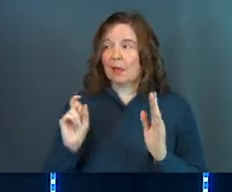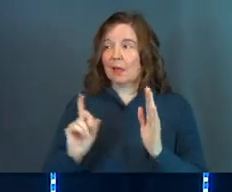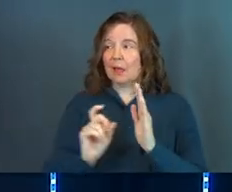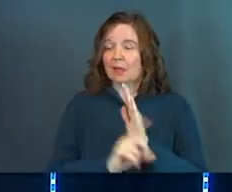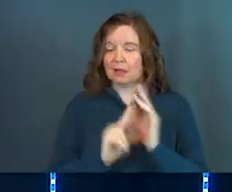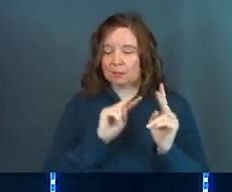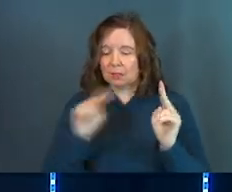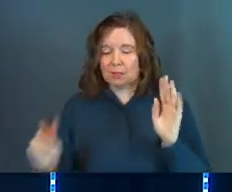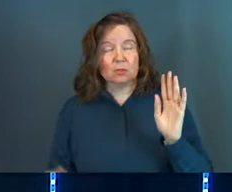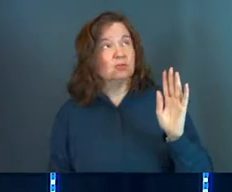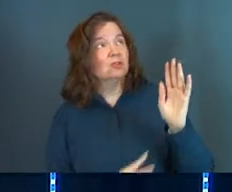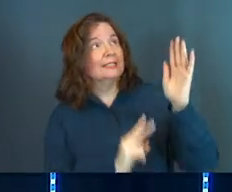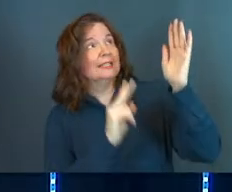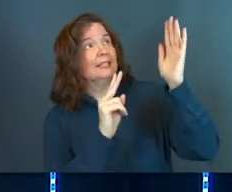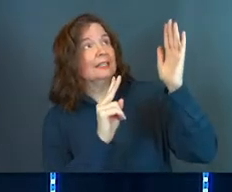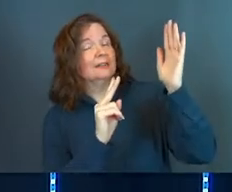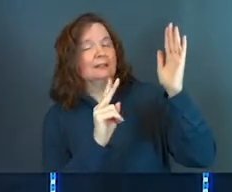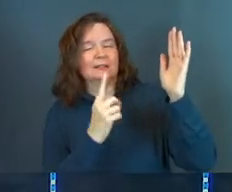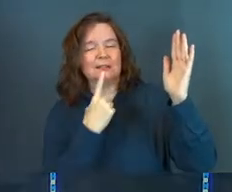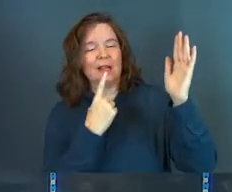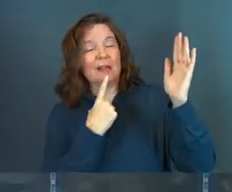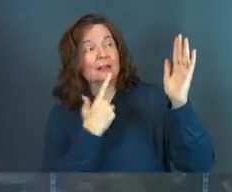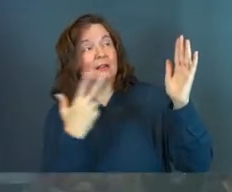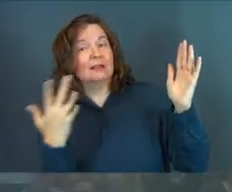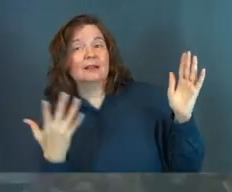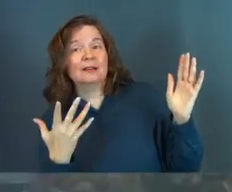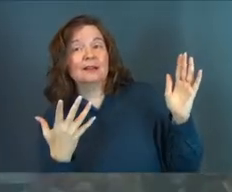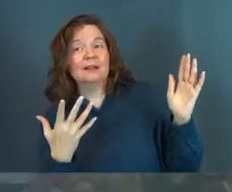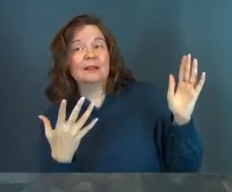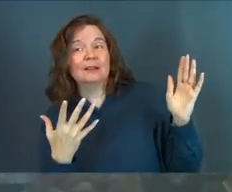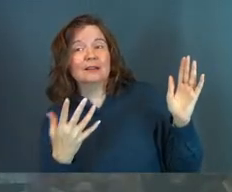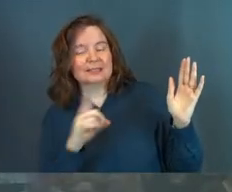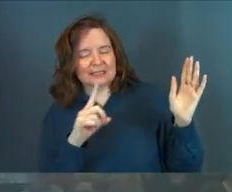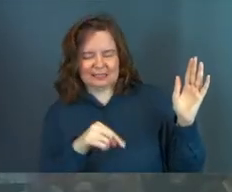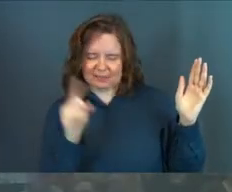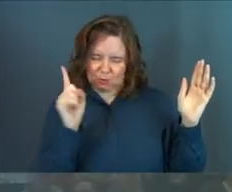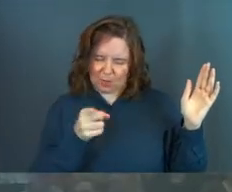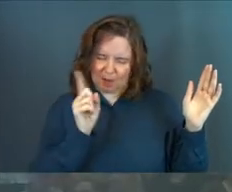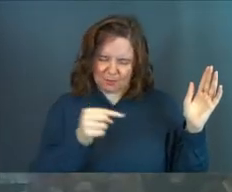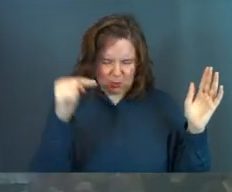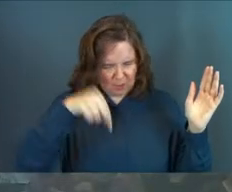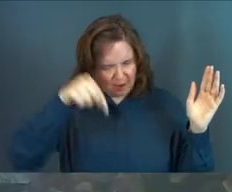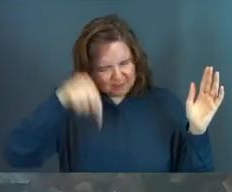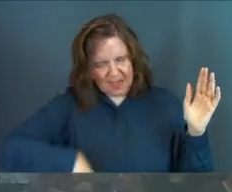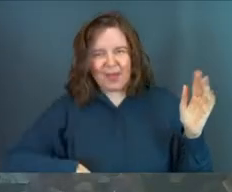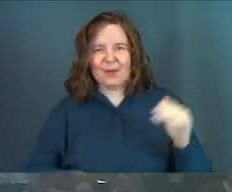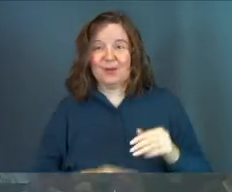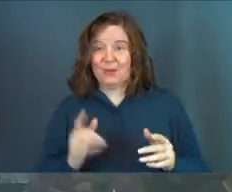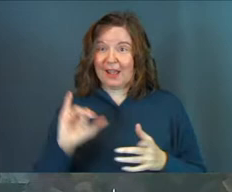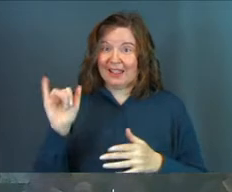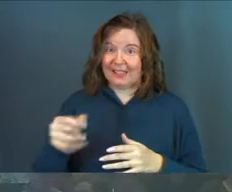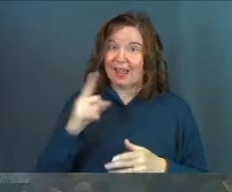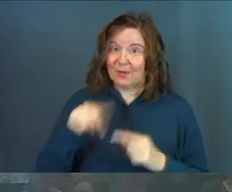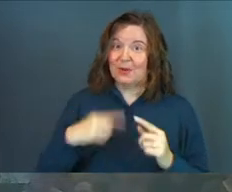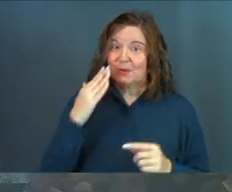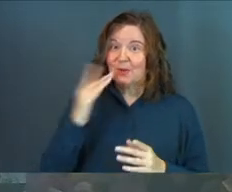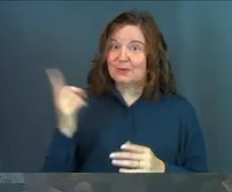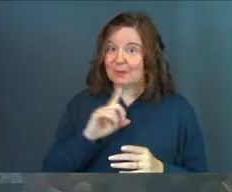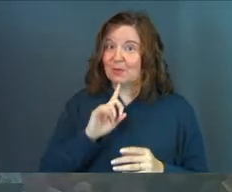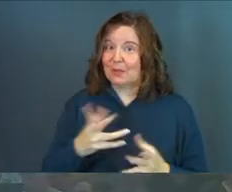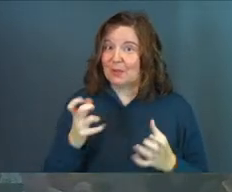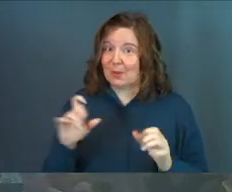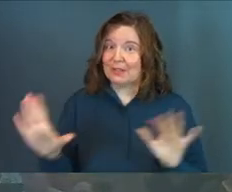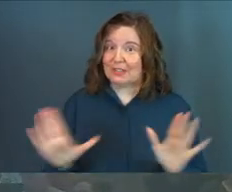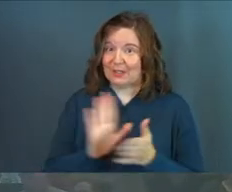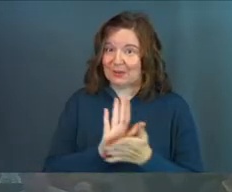way. He looked up in the tree and he said, you come down, right? Like that's when you know somebody really